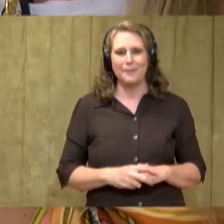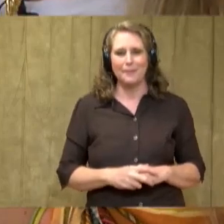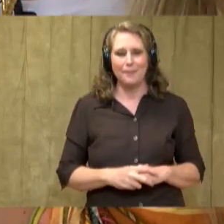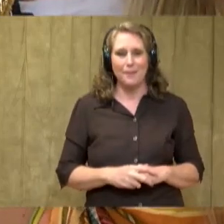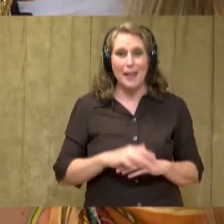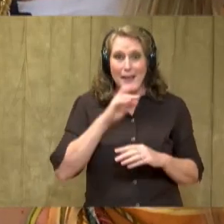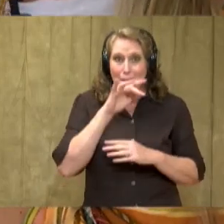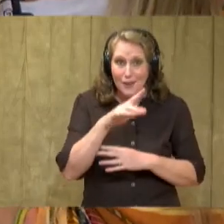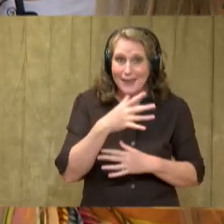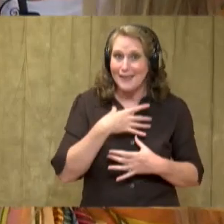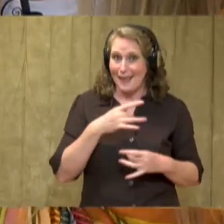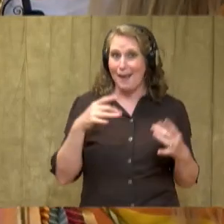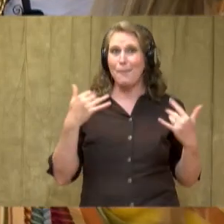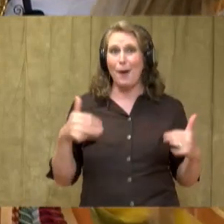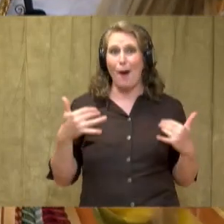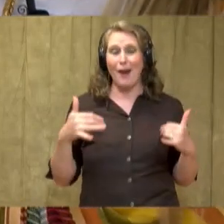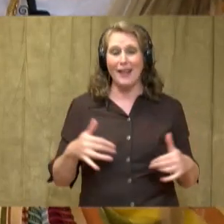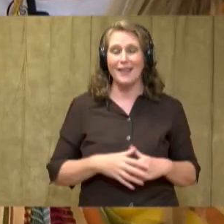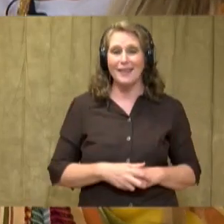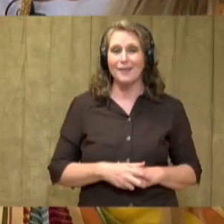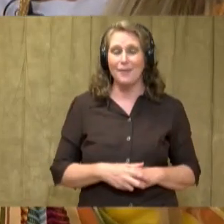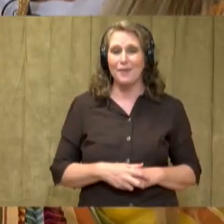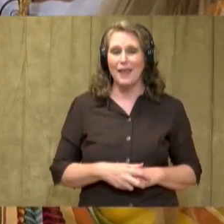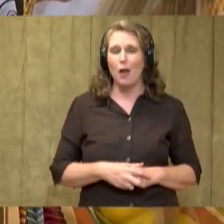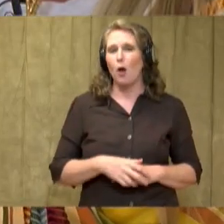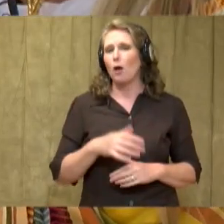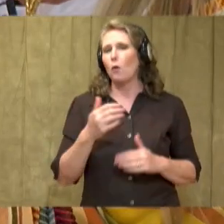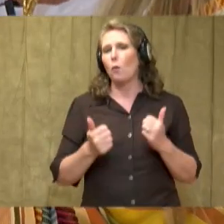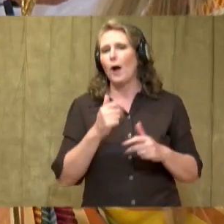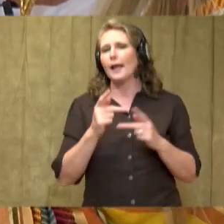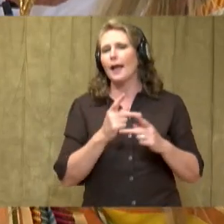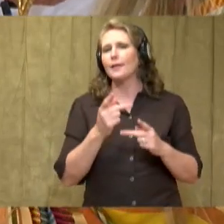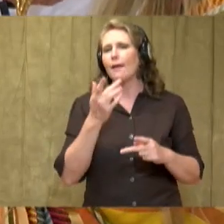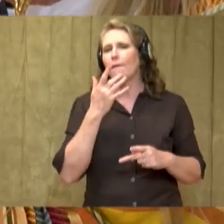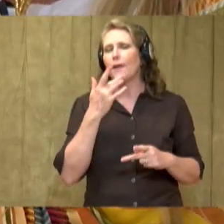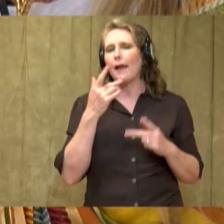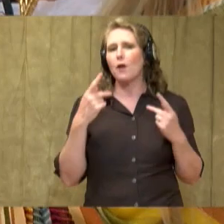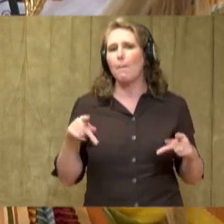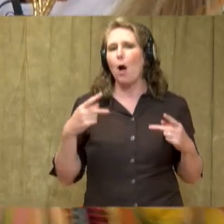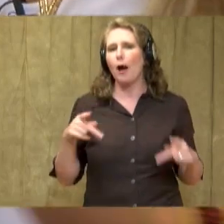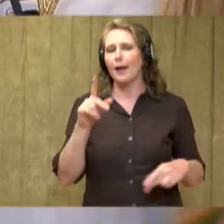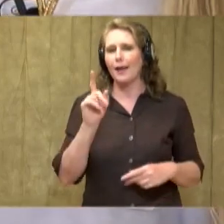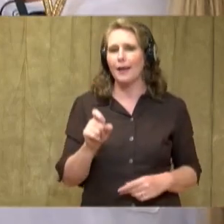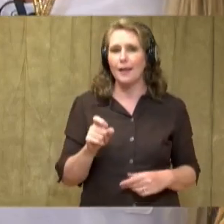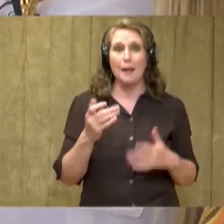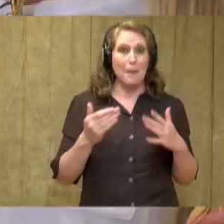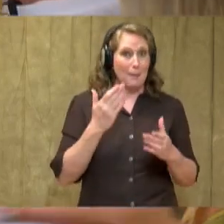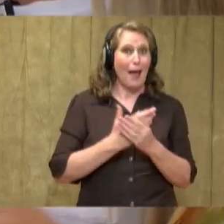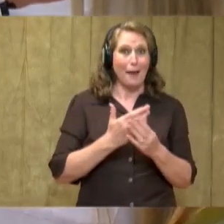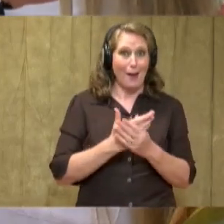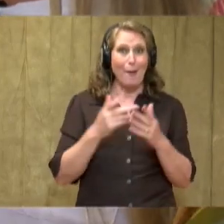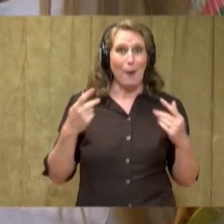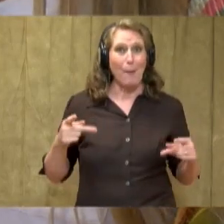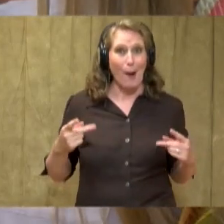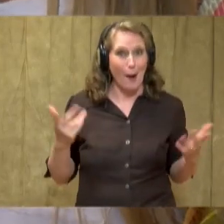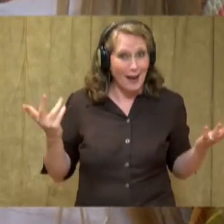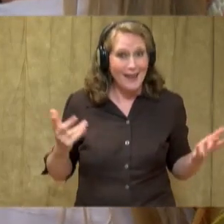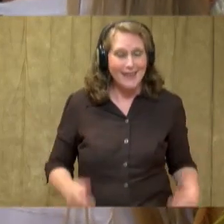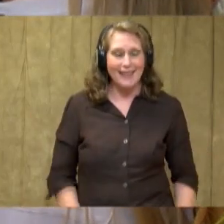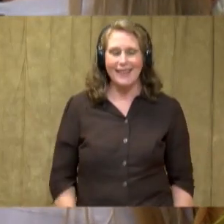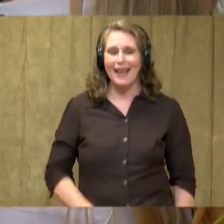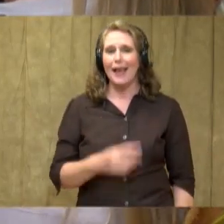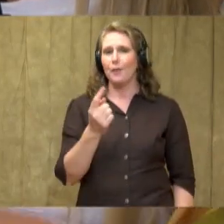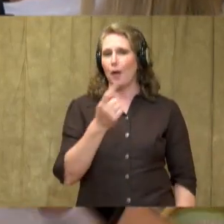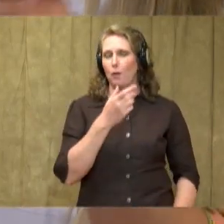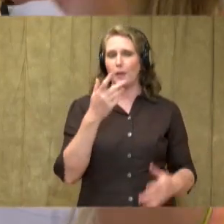So dragons love parties. What do you think their favorite type of party is? Maybe a taco party. The